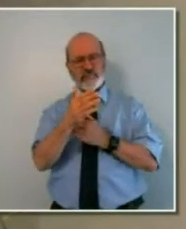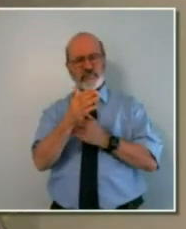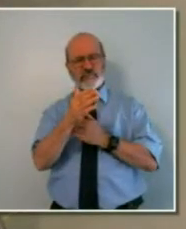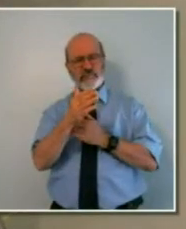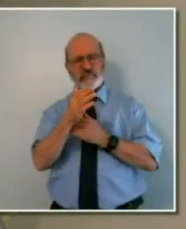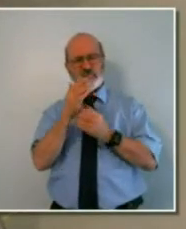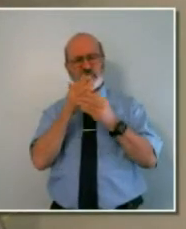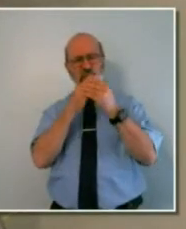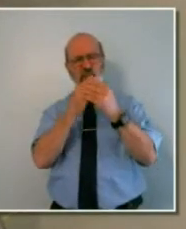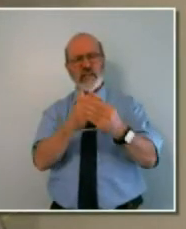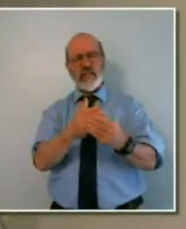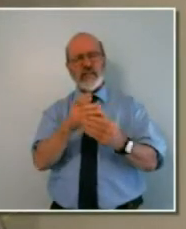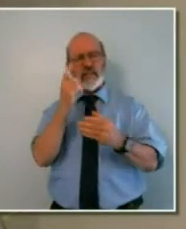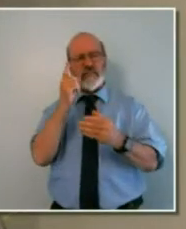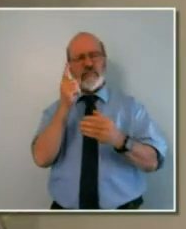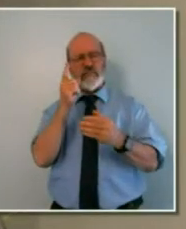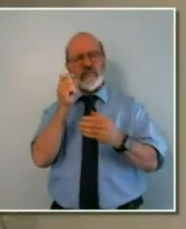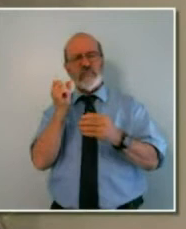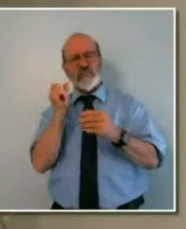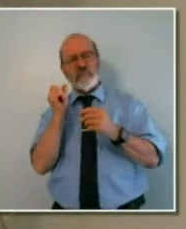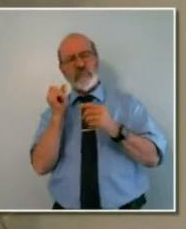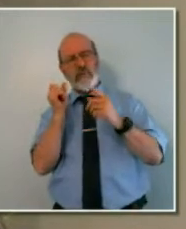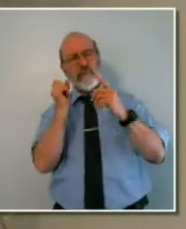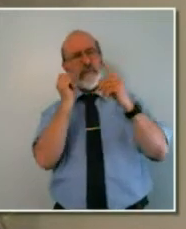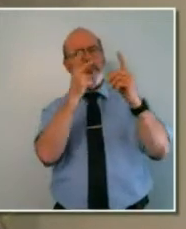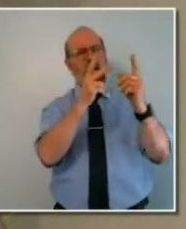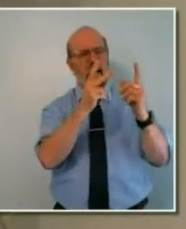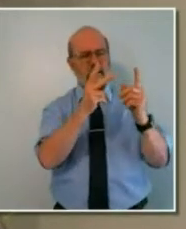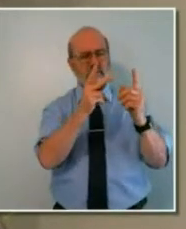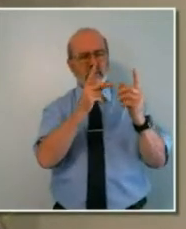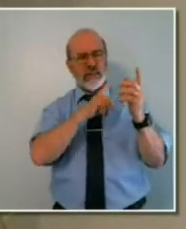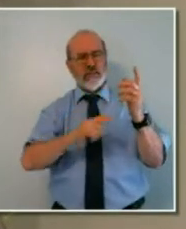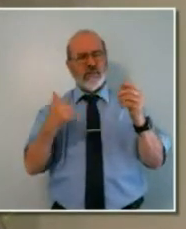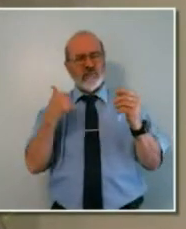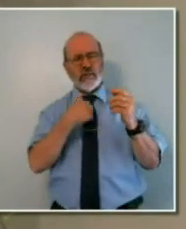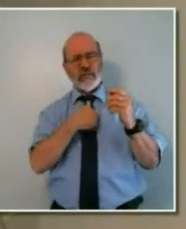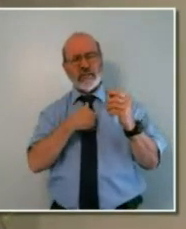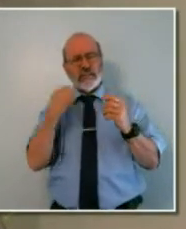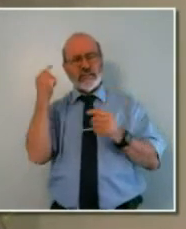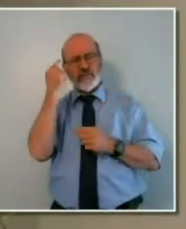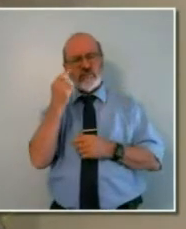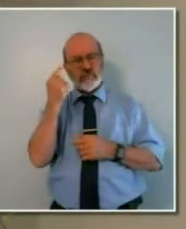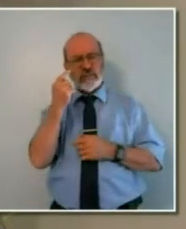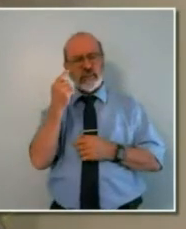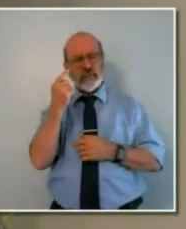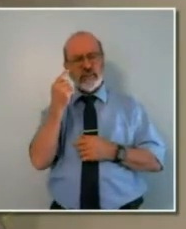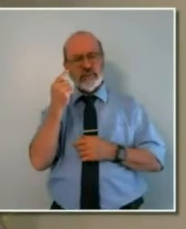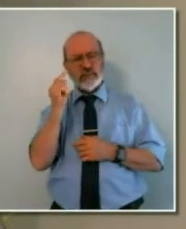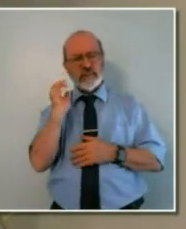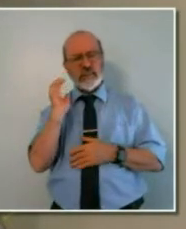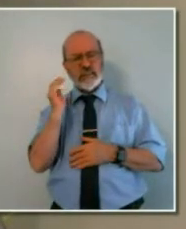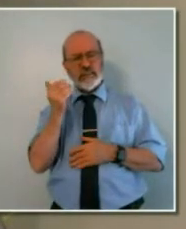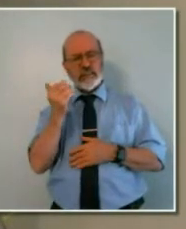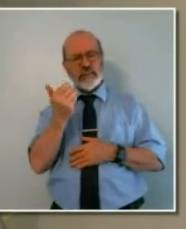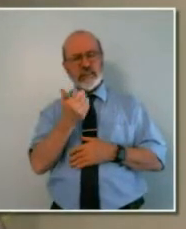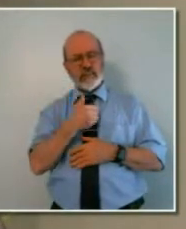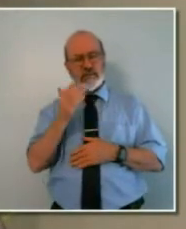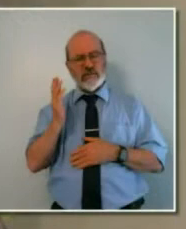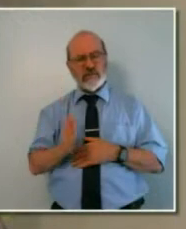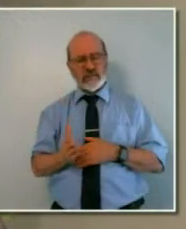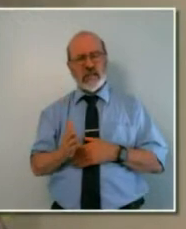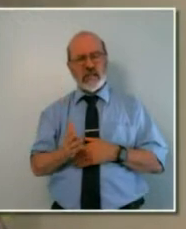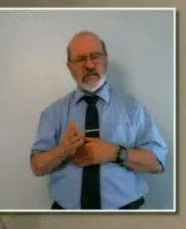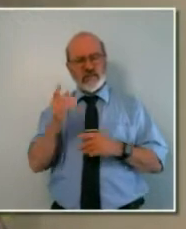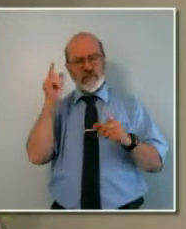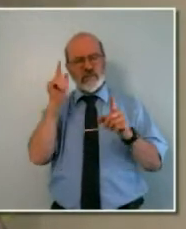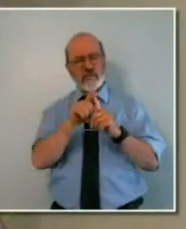you to return. And Lord, for us to realize that there's our side of the bargain. You are